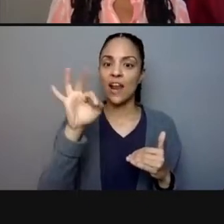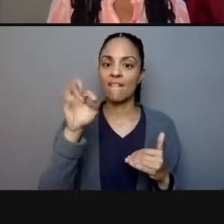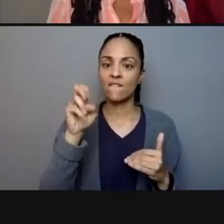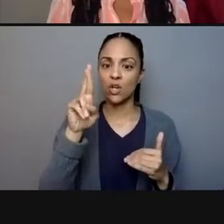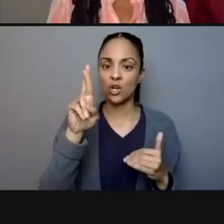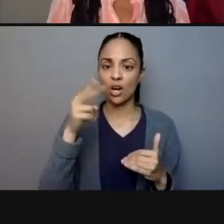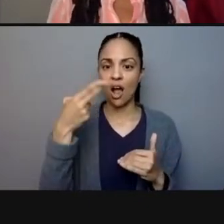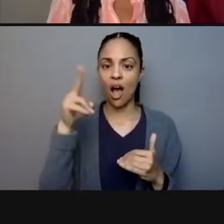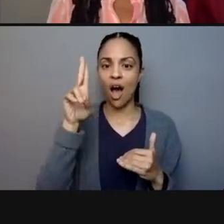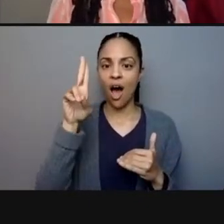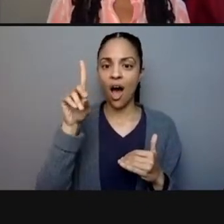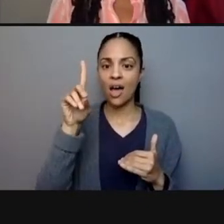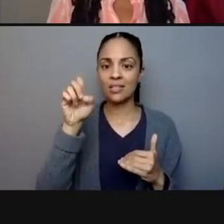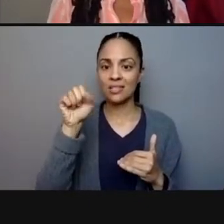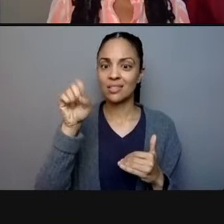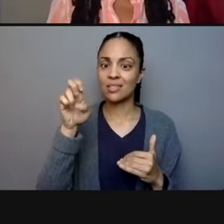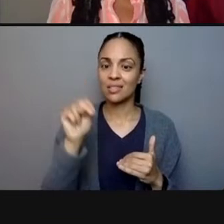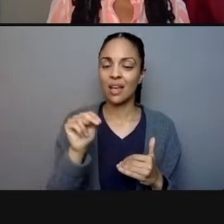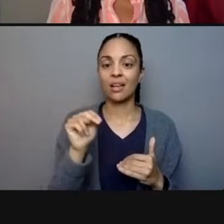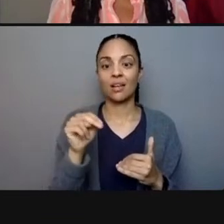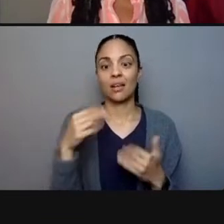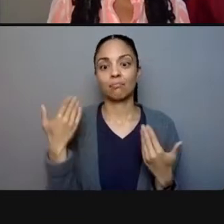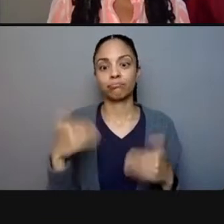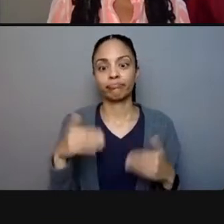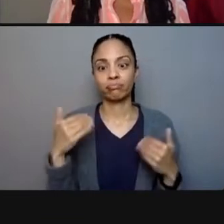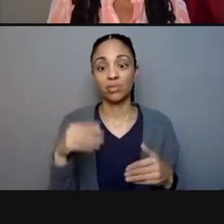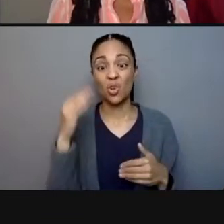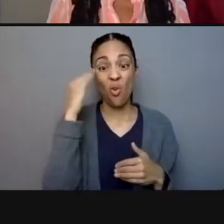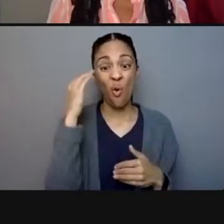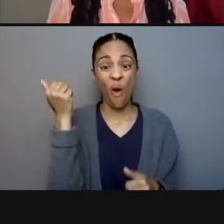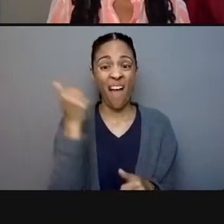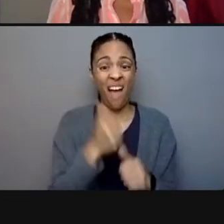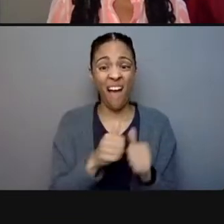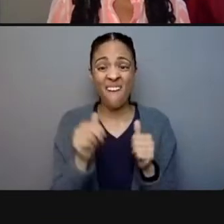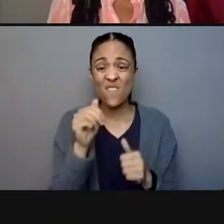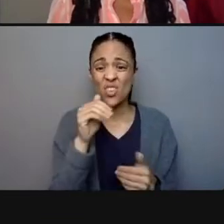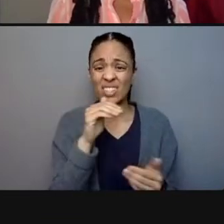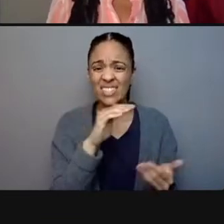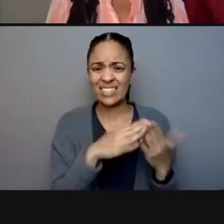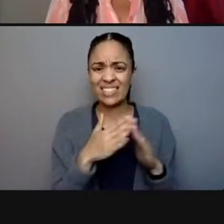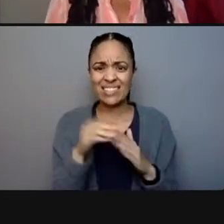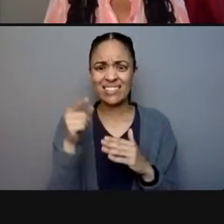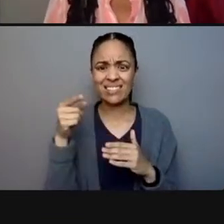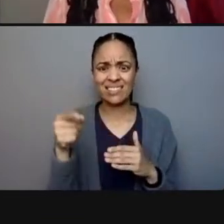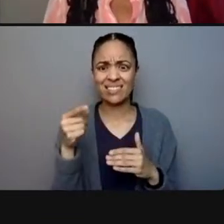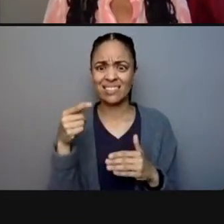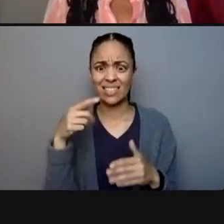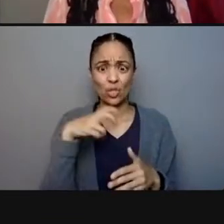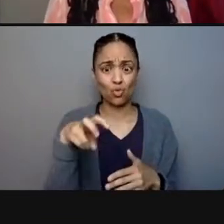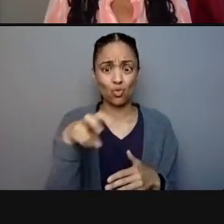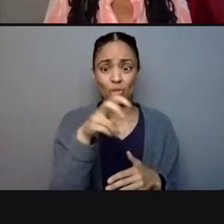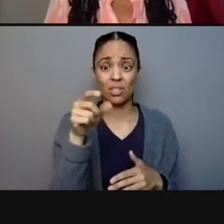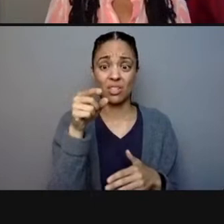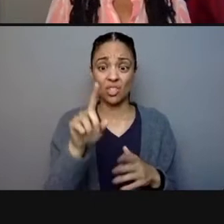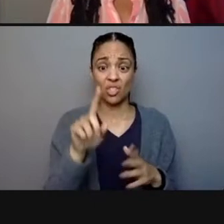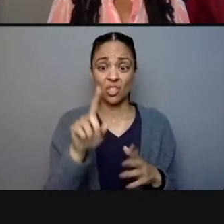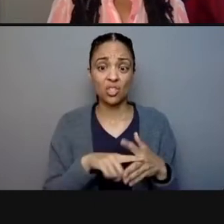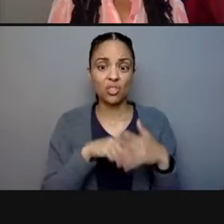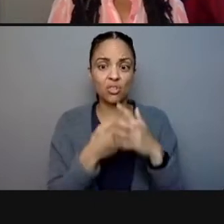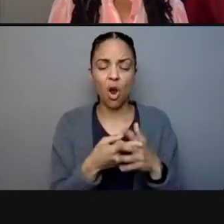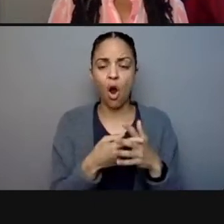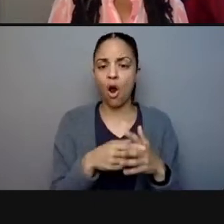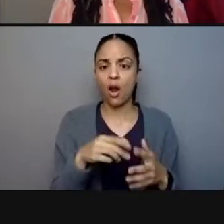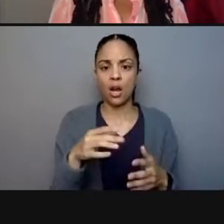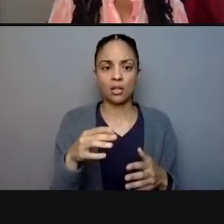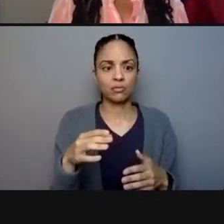everywhere, almost every city she's gone into on tour. She's opened up food banks and clothing drives for the homeless in every city and for women. Like, so me and